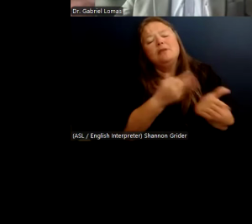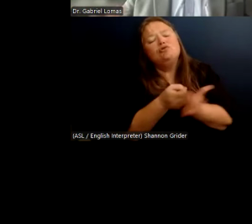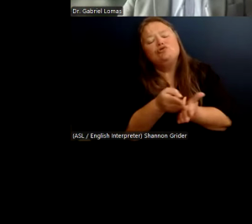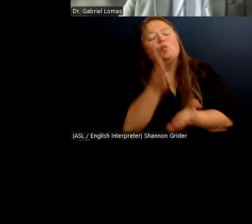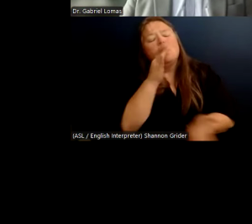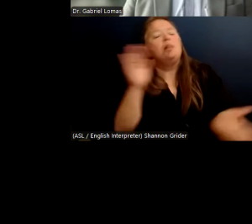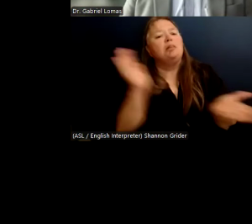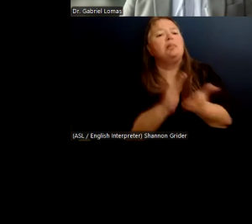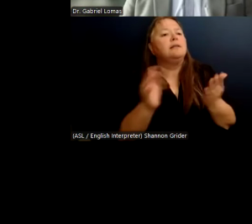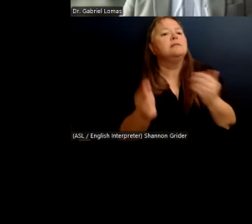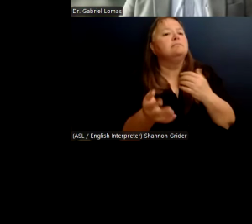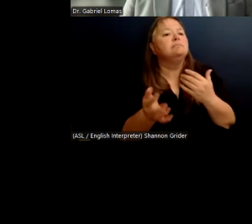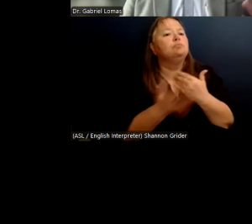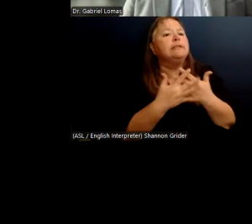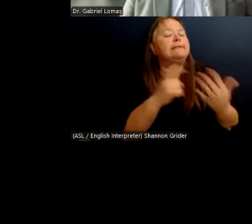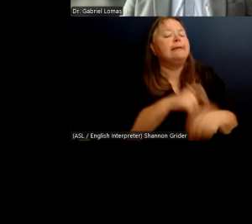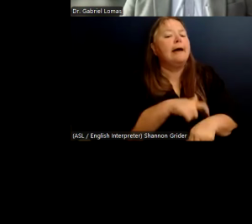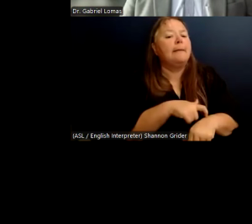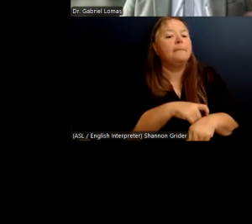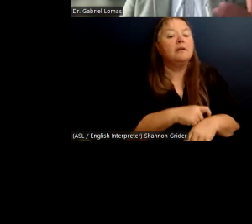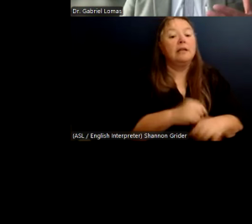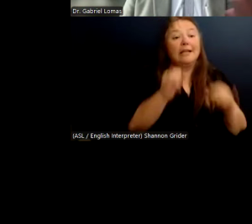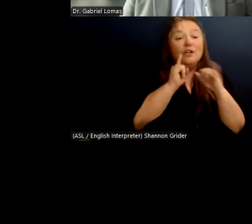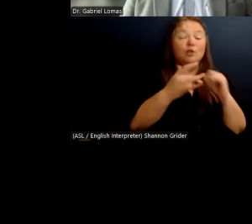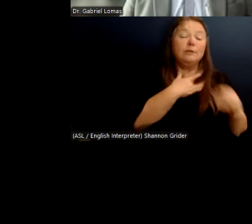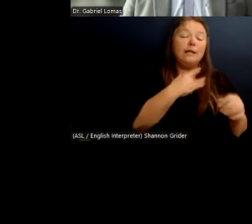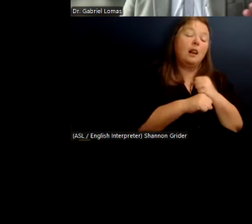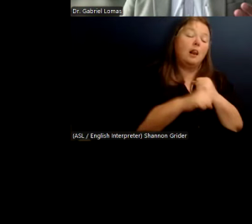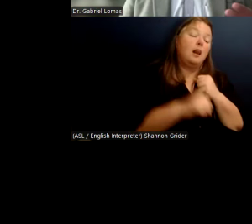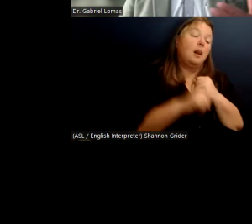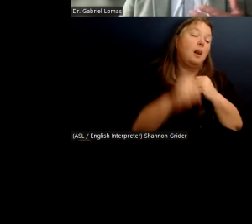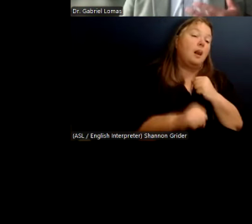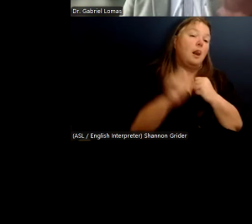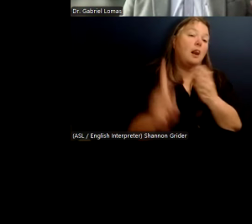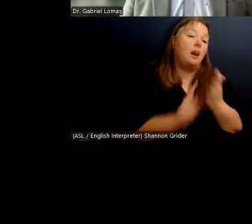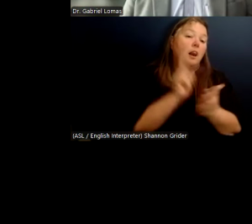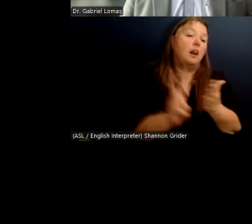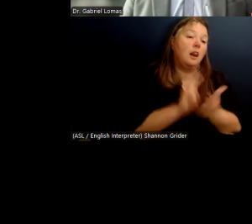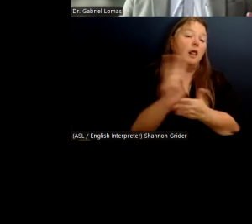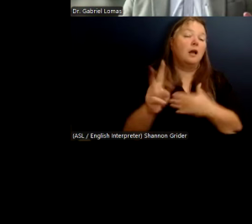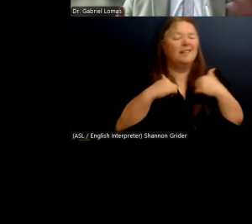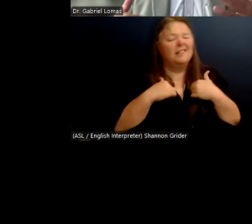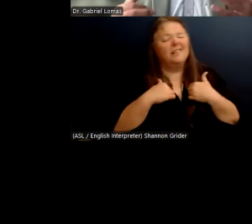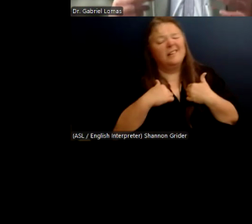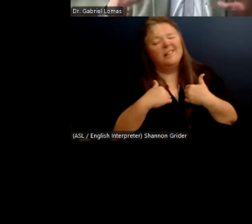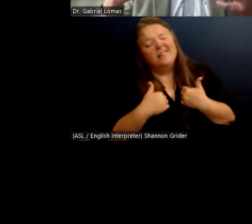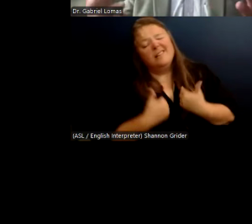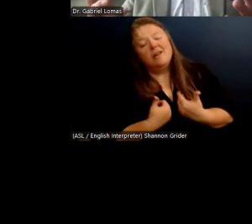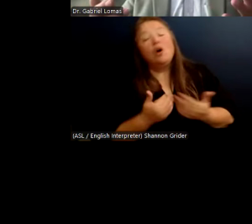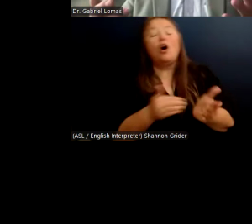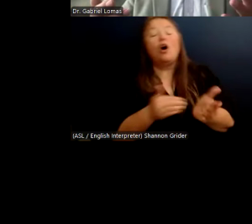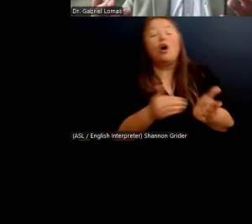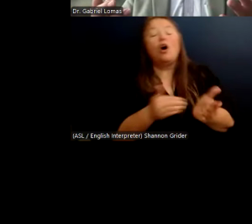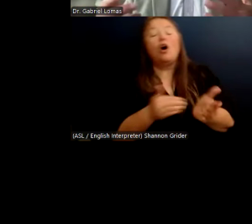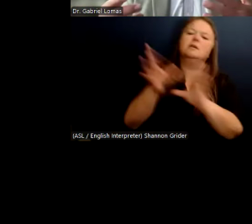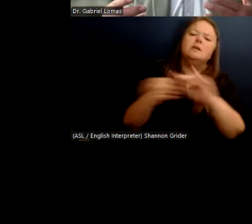lesser consequence. The interview will often run for hours, causing fatigue. They will give them confusing scenarios. They will sometimes threaten